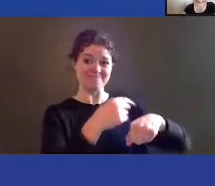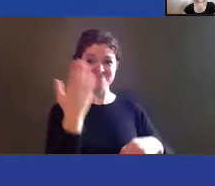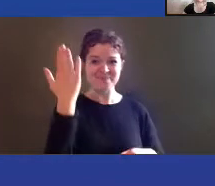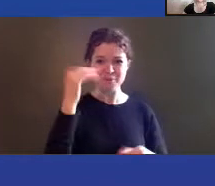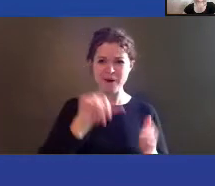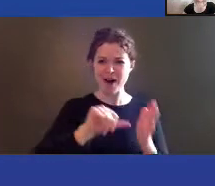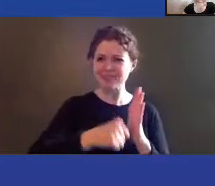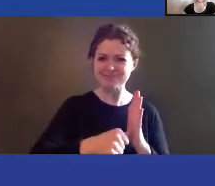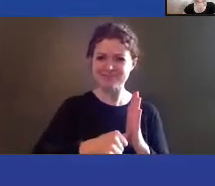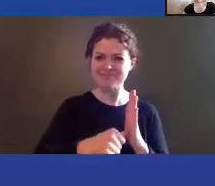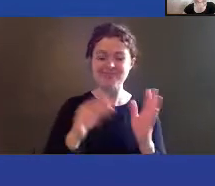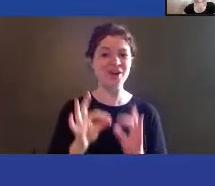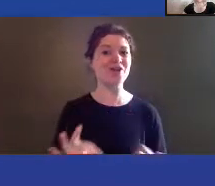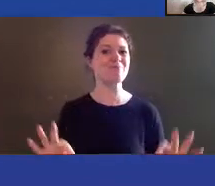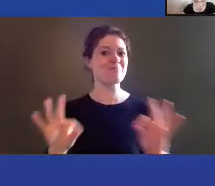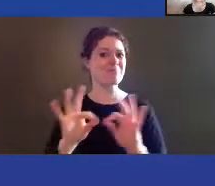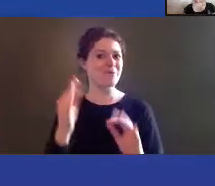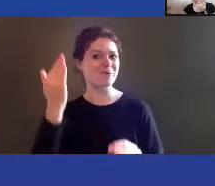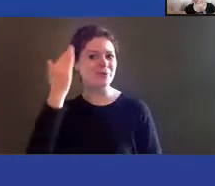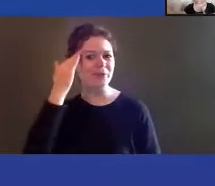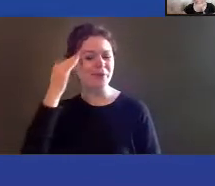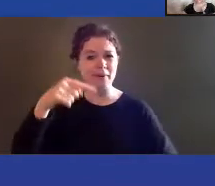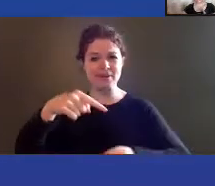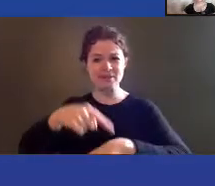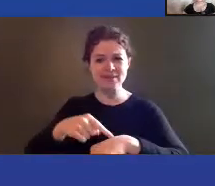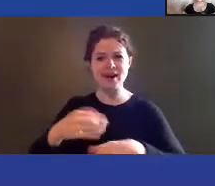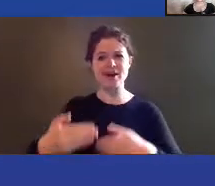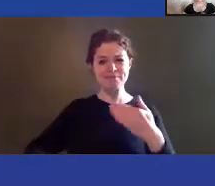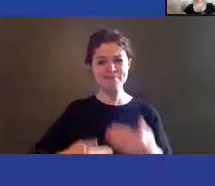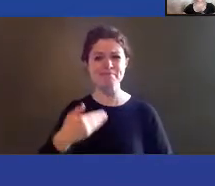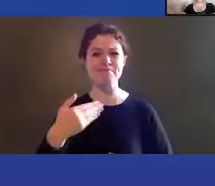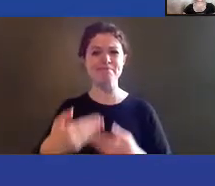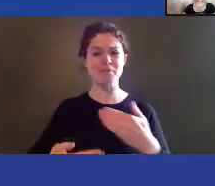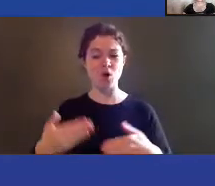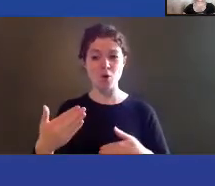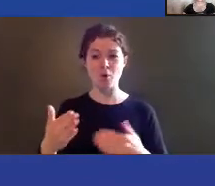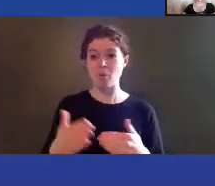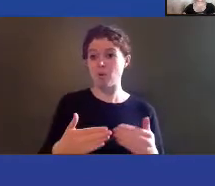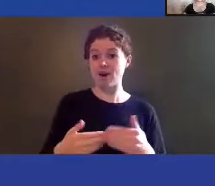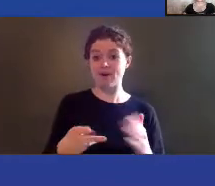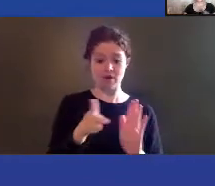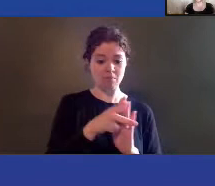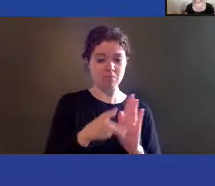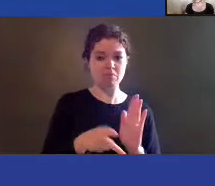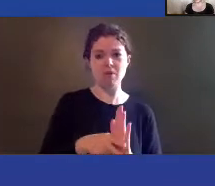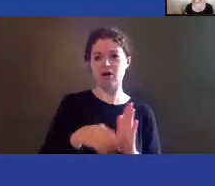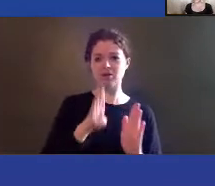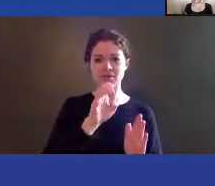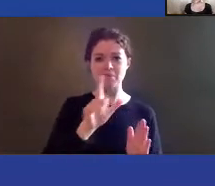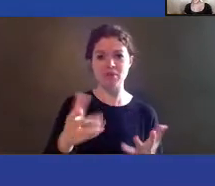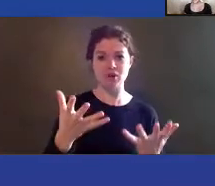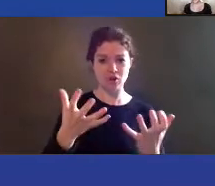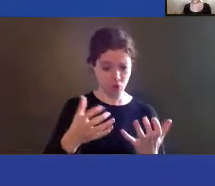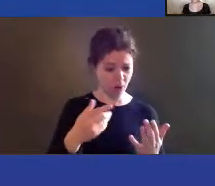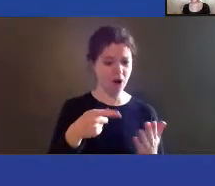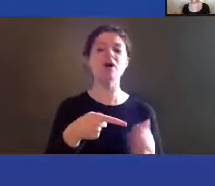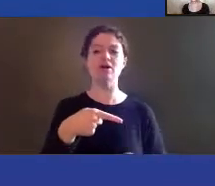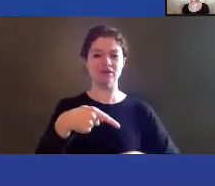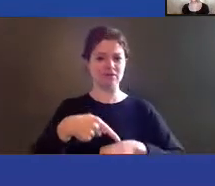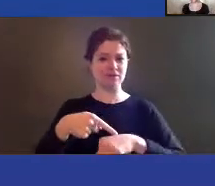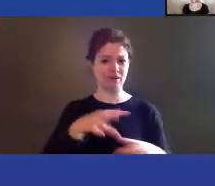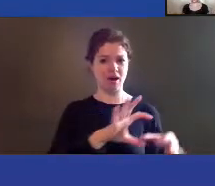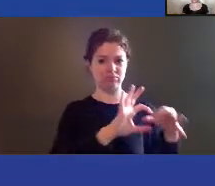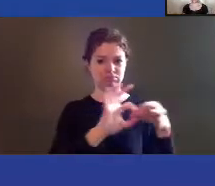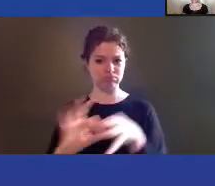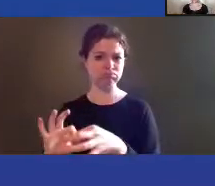and opportunities to optimize the advancement of your specific advocacy efforts. And as dance workers and